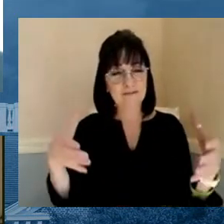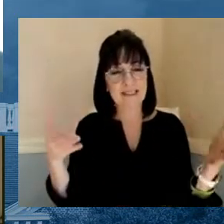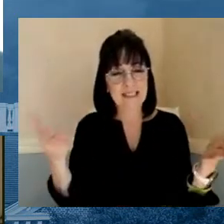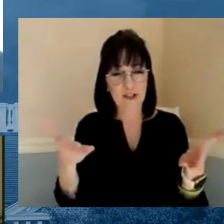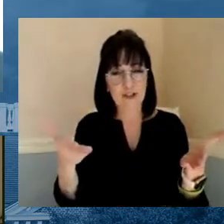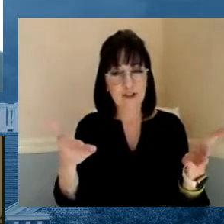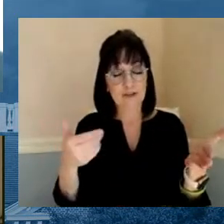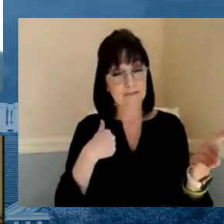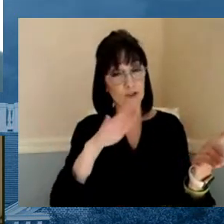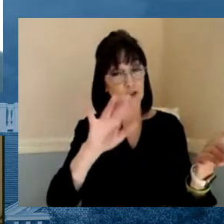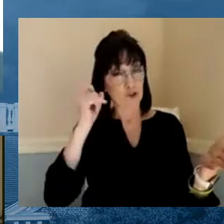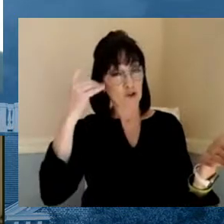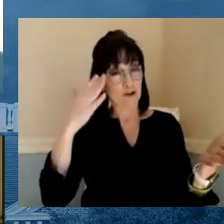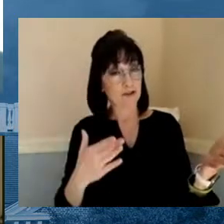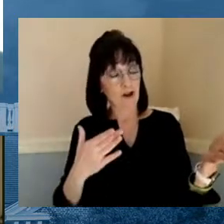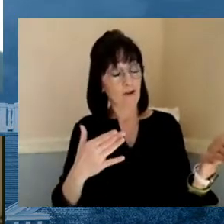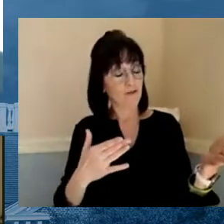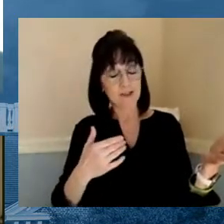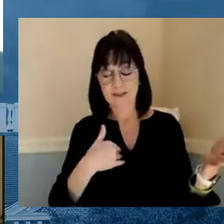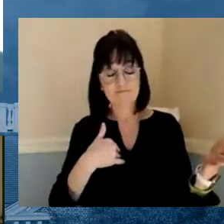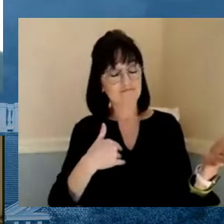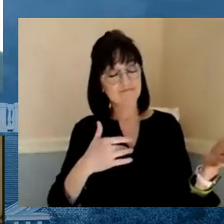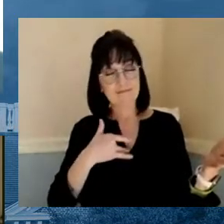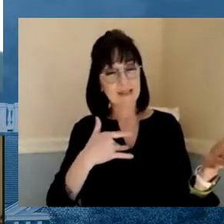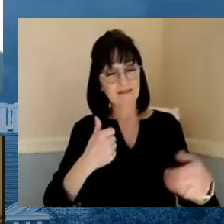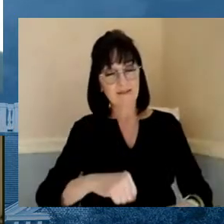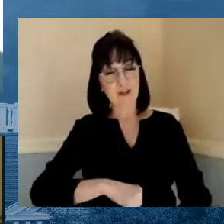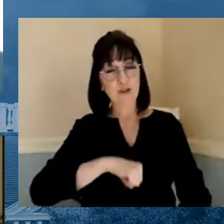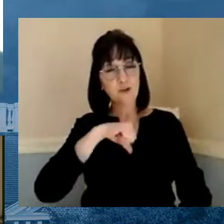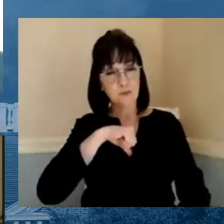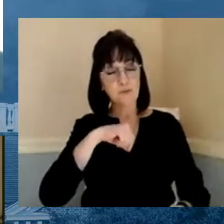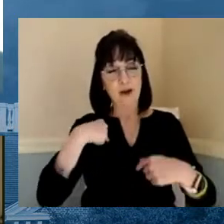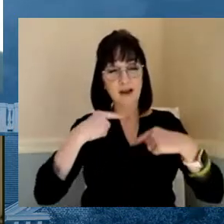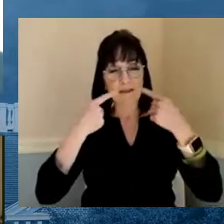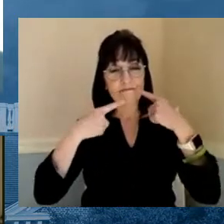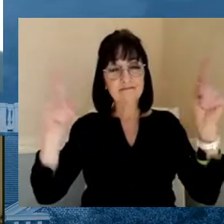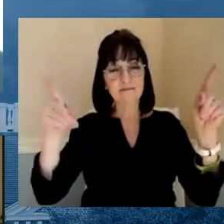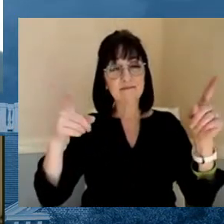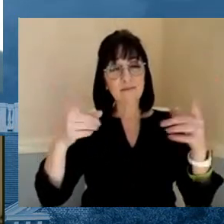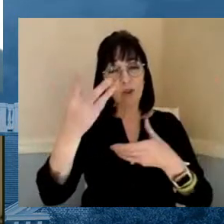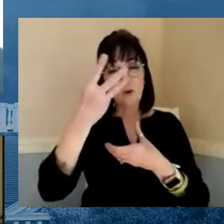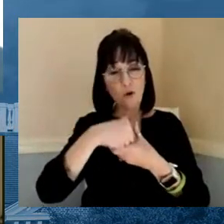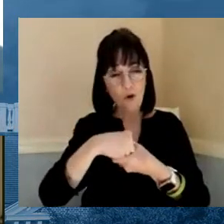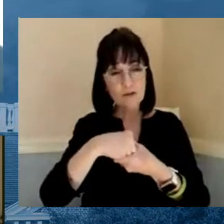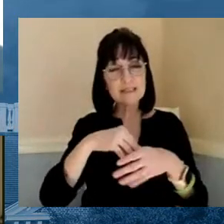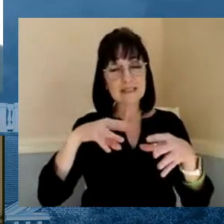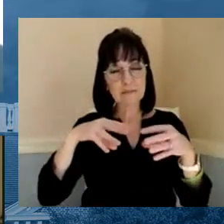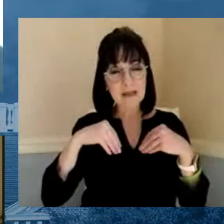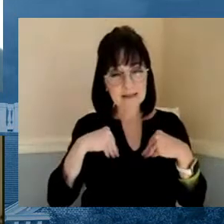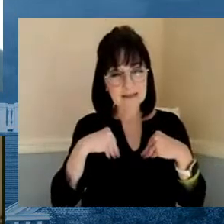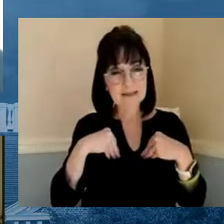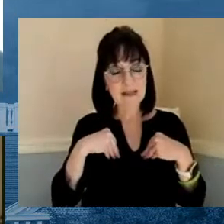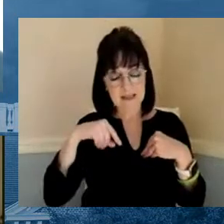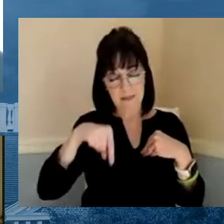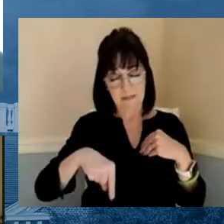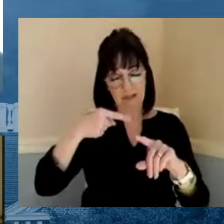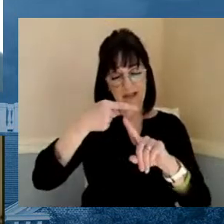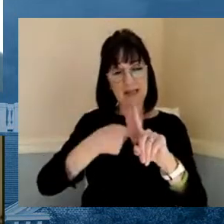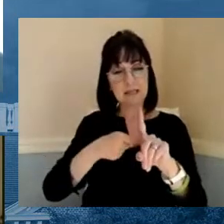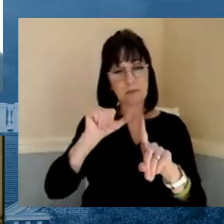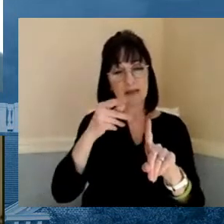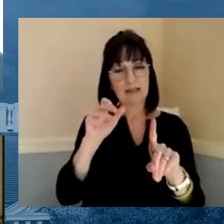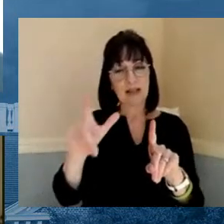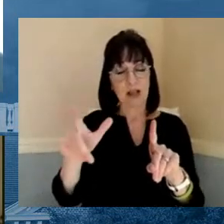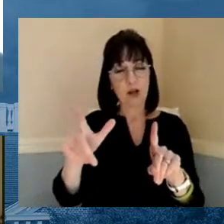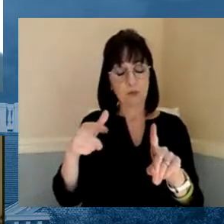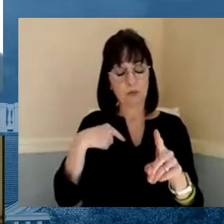me to proclaim Autism Acceptance and Inclusion Month in the month of April. And the proclamation reads,